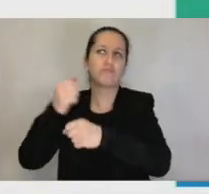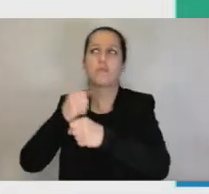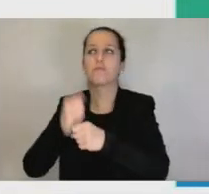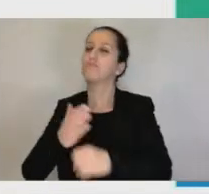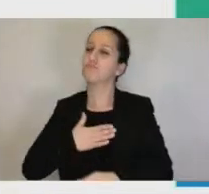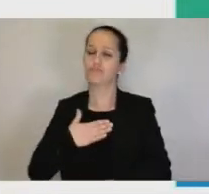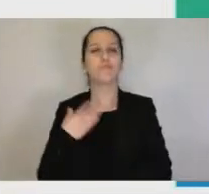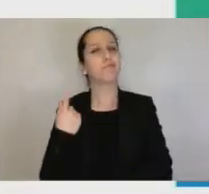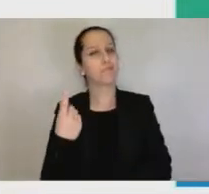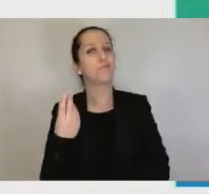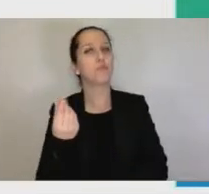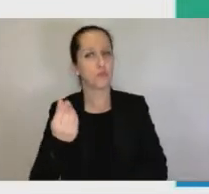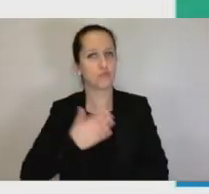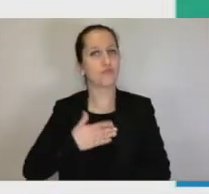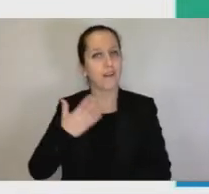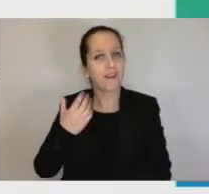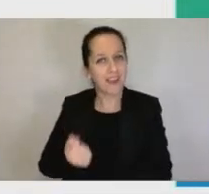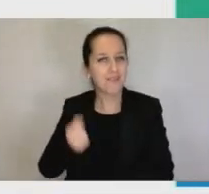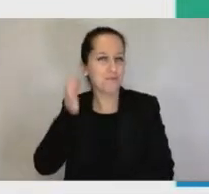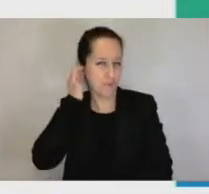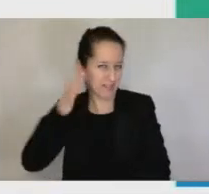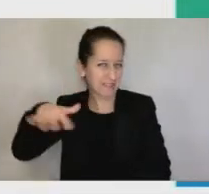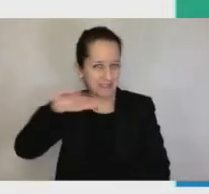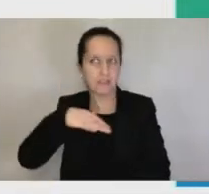main way for economic autonomy,